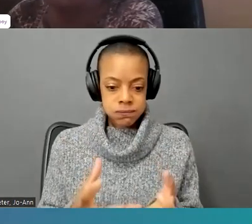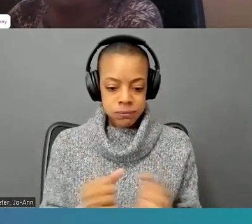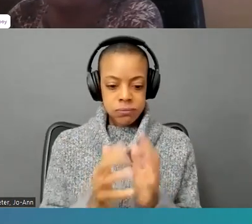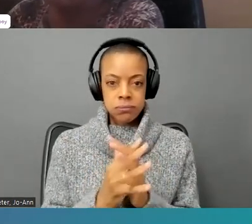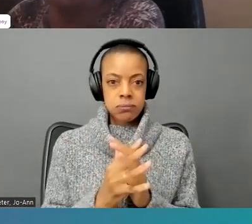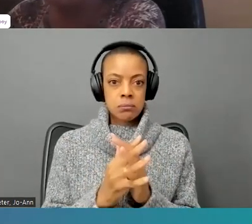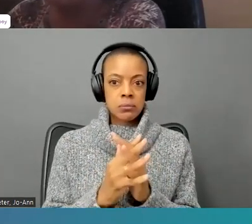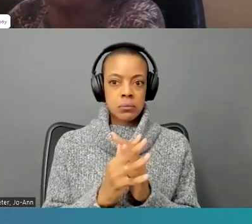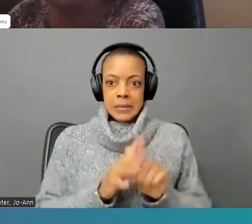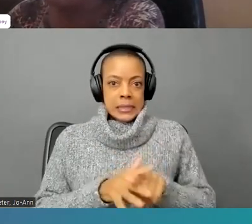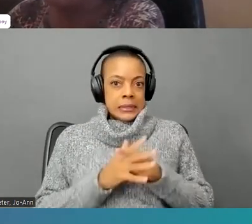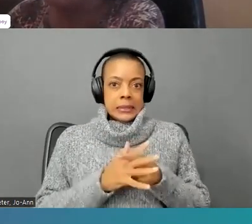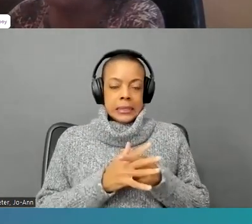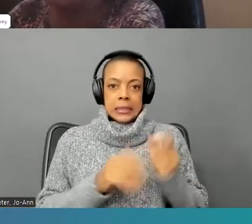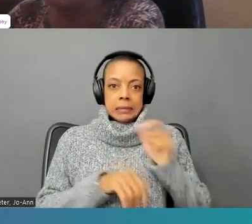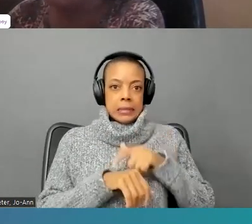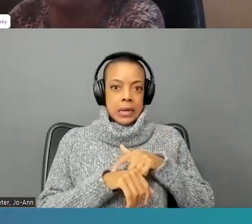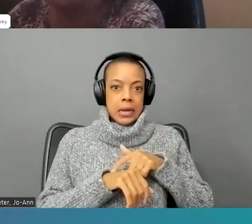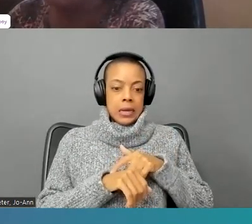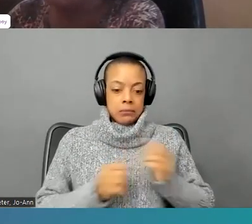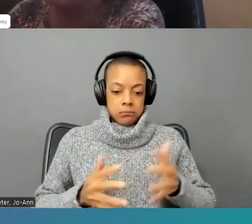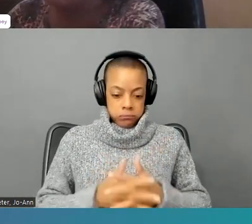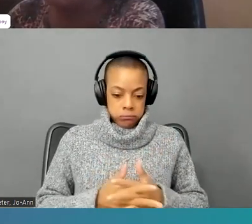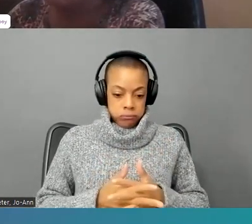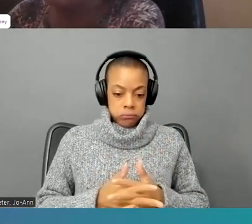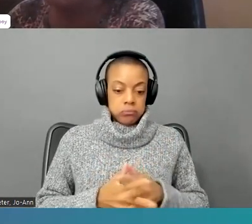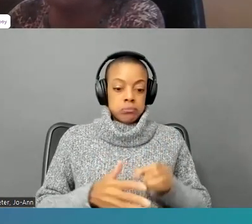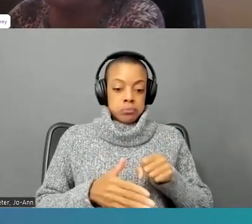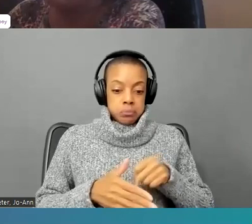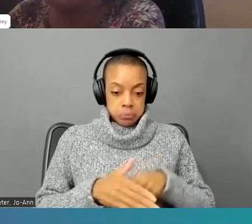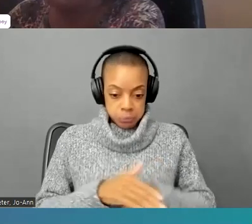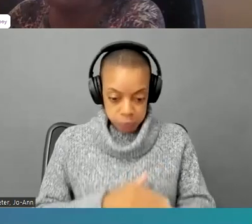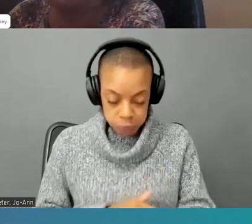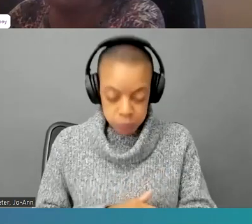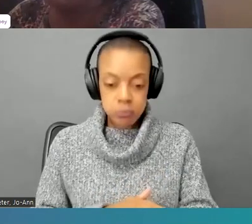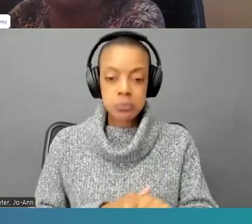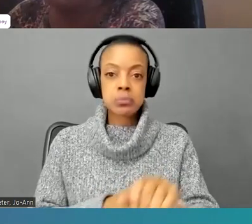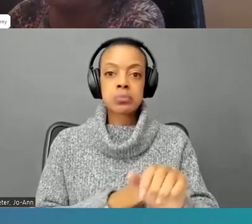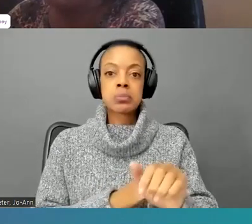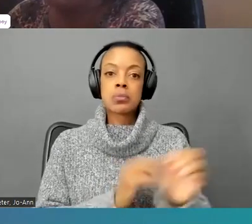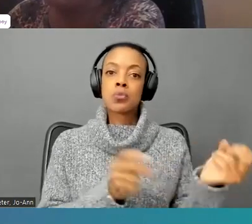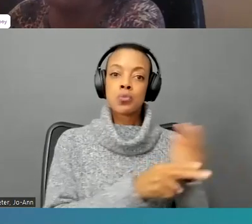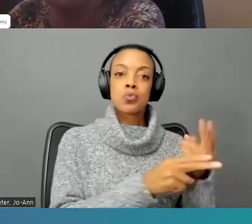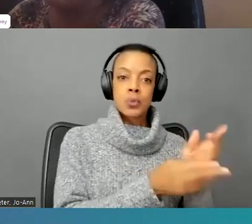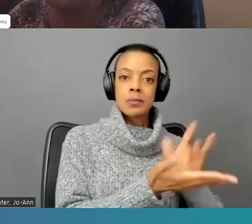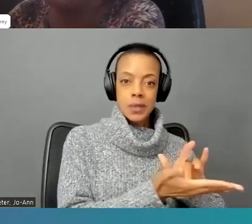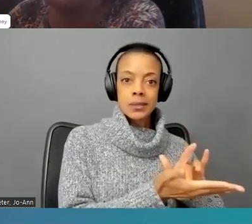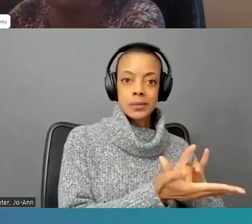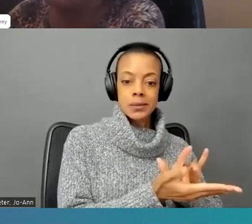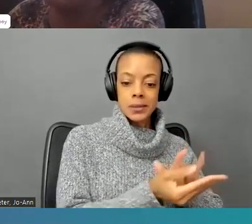until the child is born. And then we use that medicine to help the baby